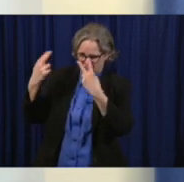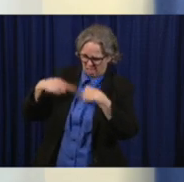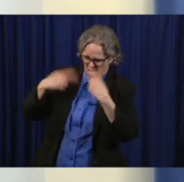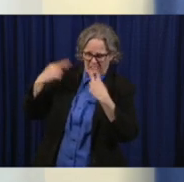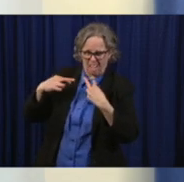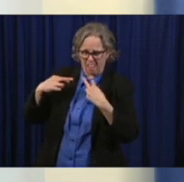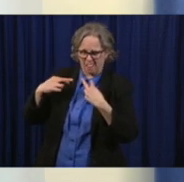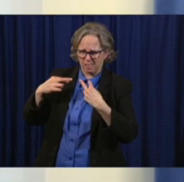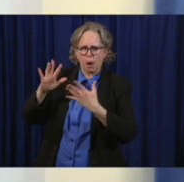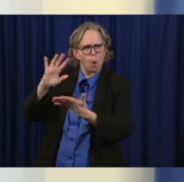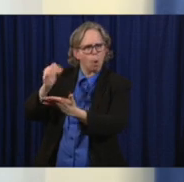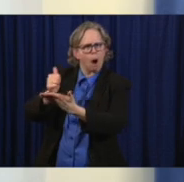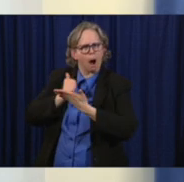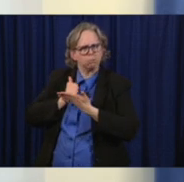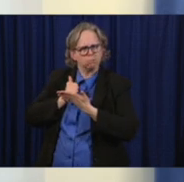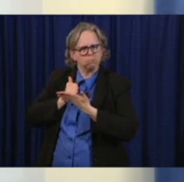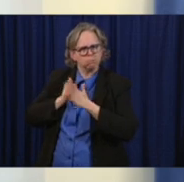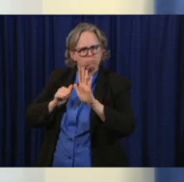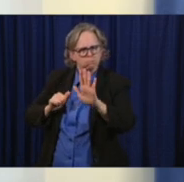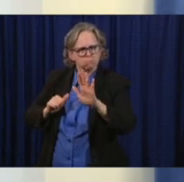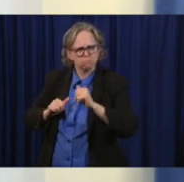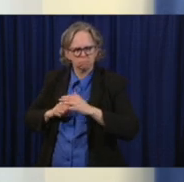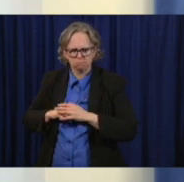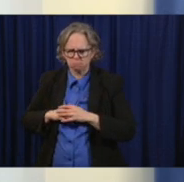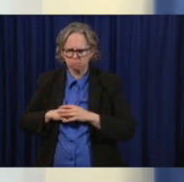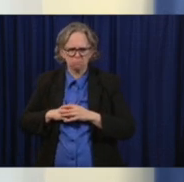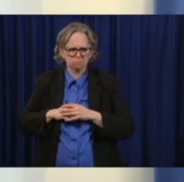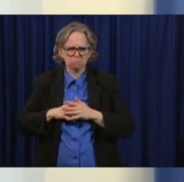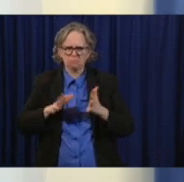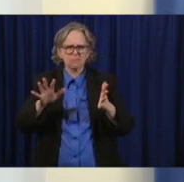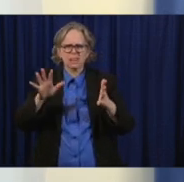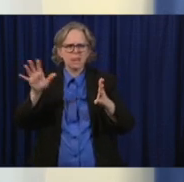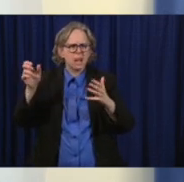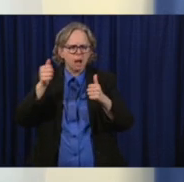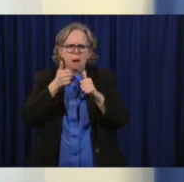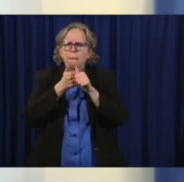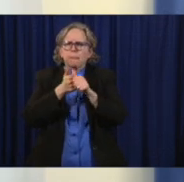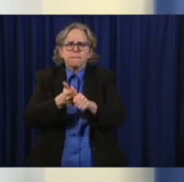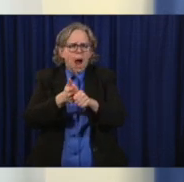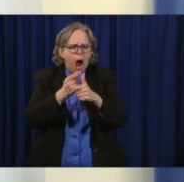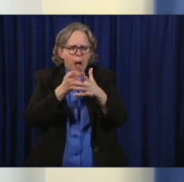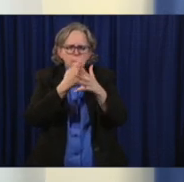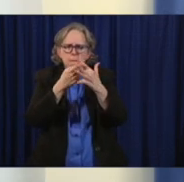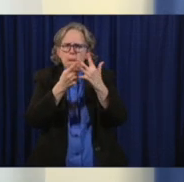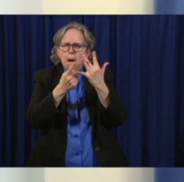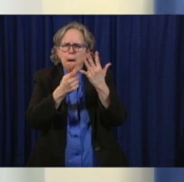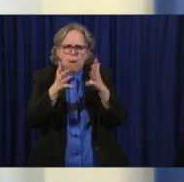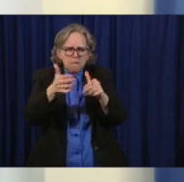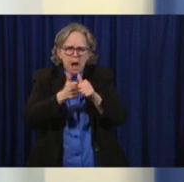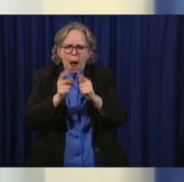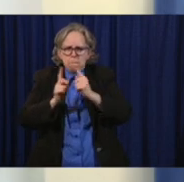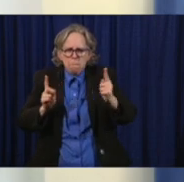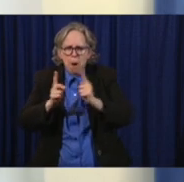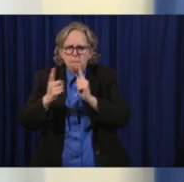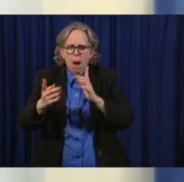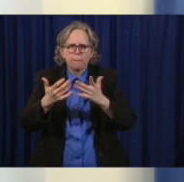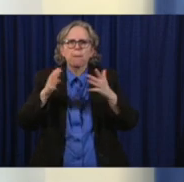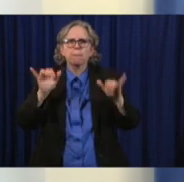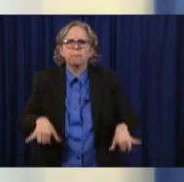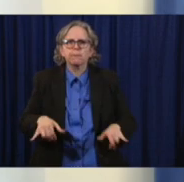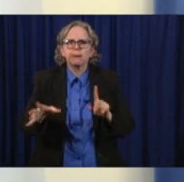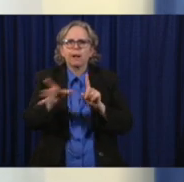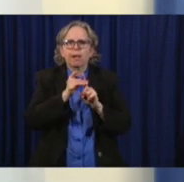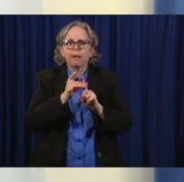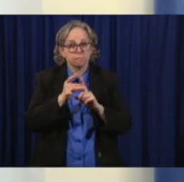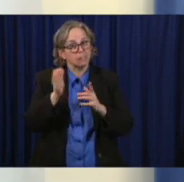a business, and you'll have an employee get sick. And the most important thing we can do is, first of all, as an employee, to be honest that you're sick and